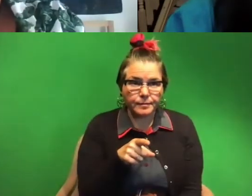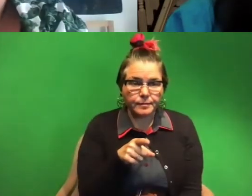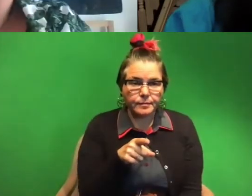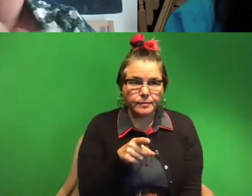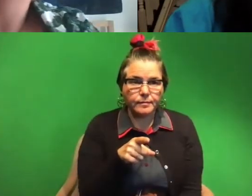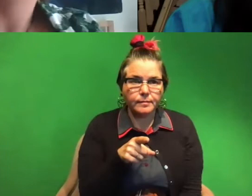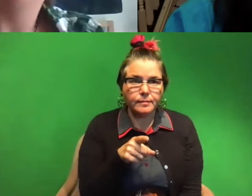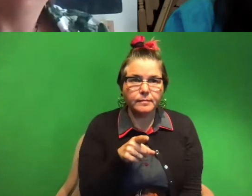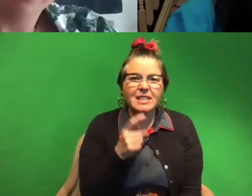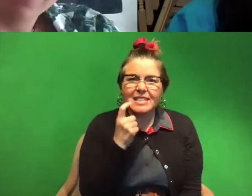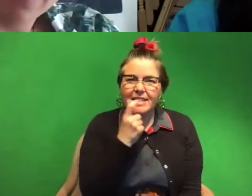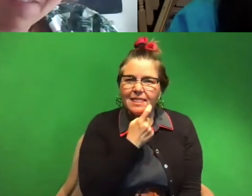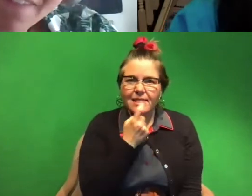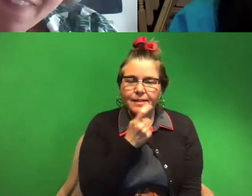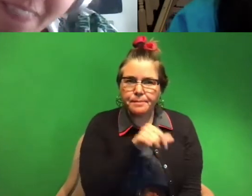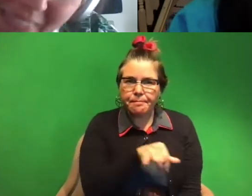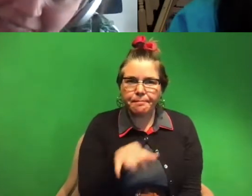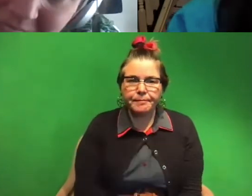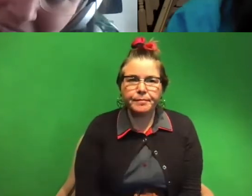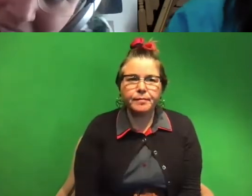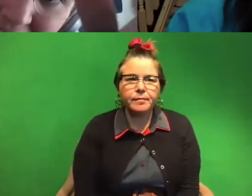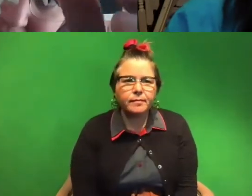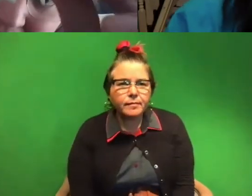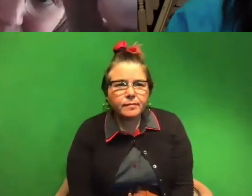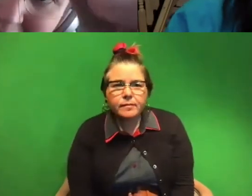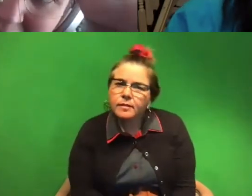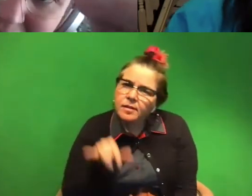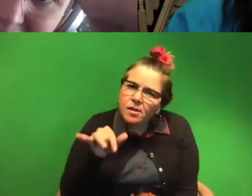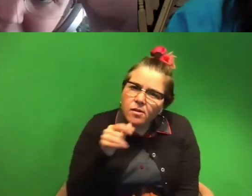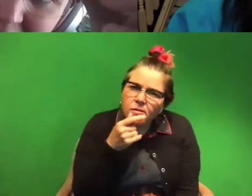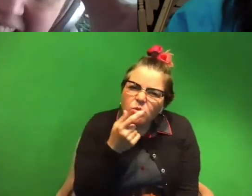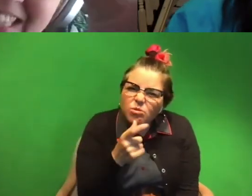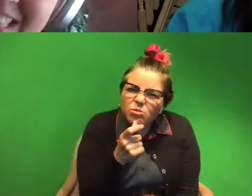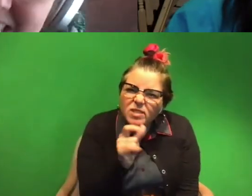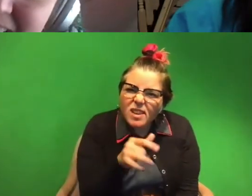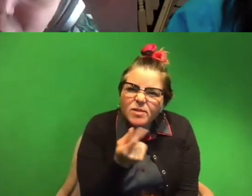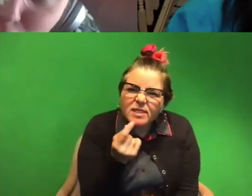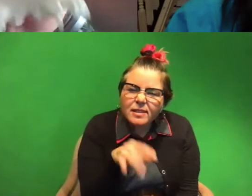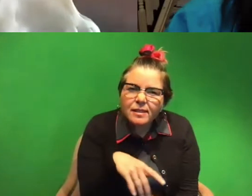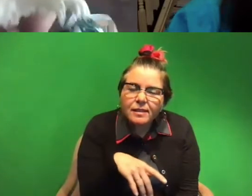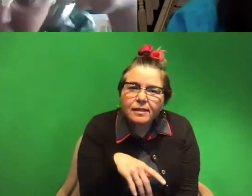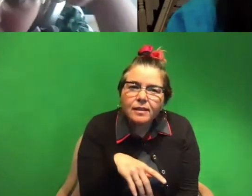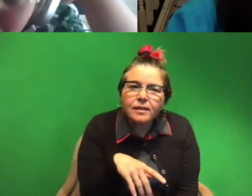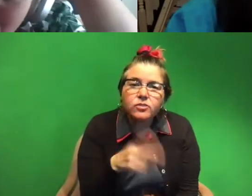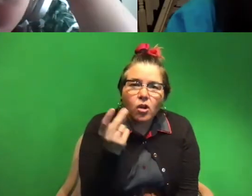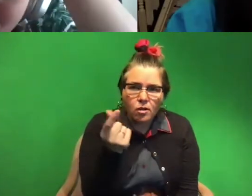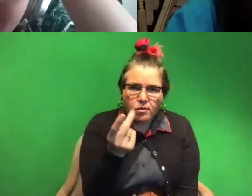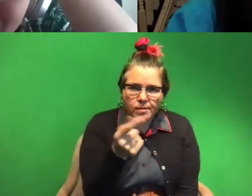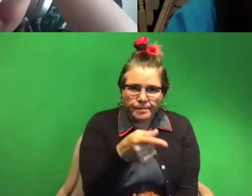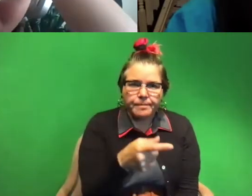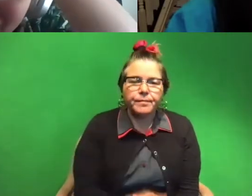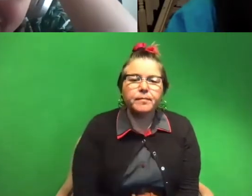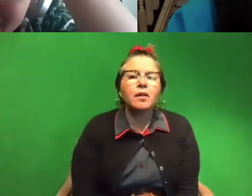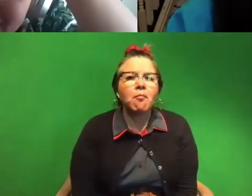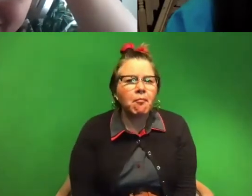looking at teeth. Oh, who are we looking at here? This is a dog, so Oh.